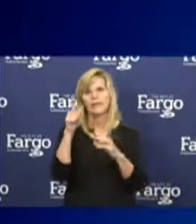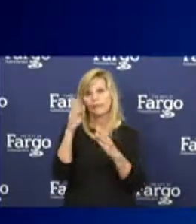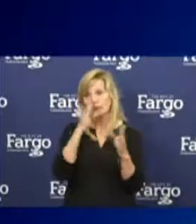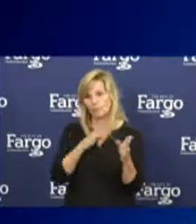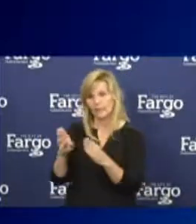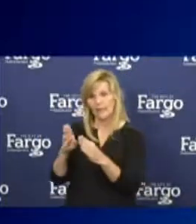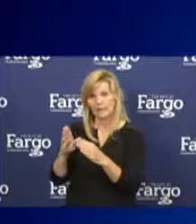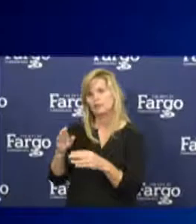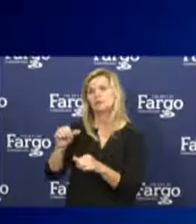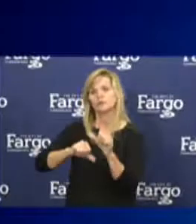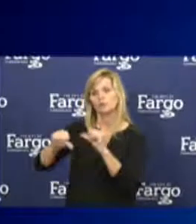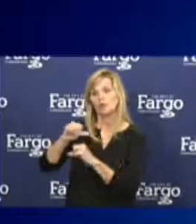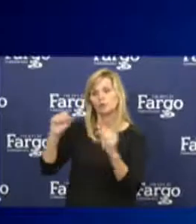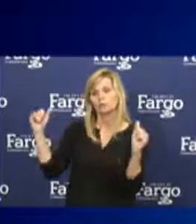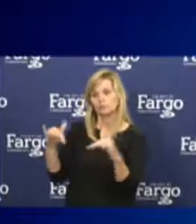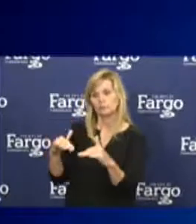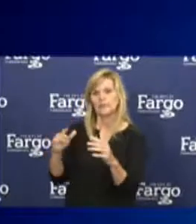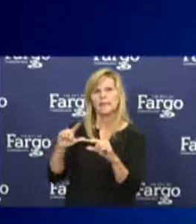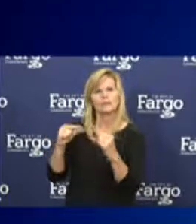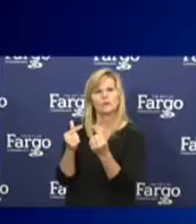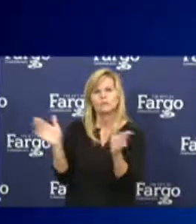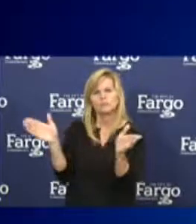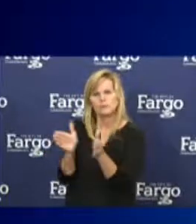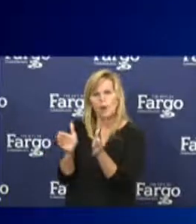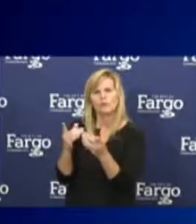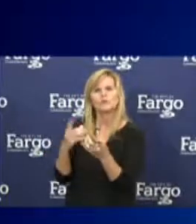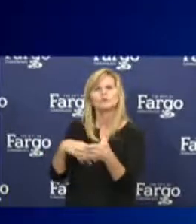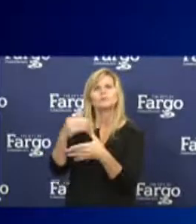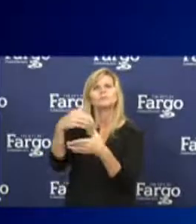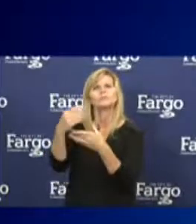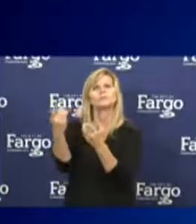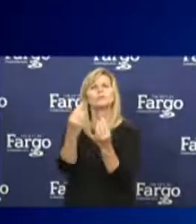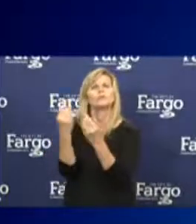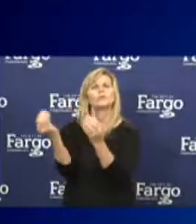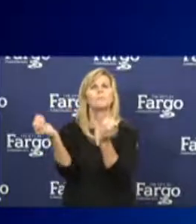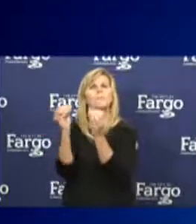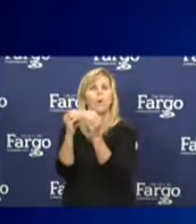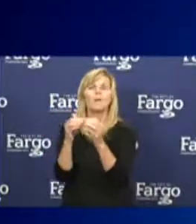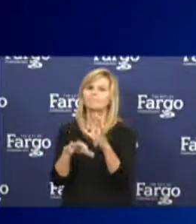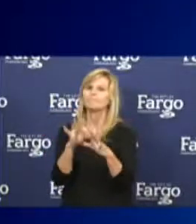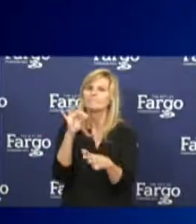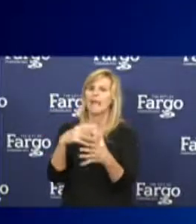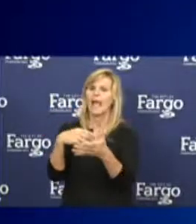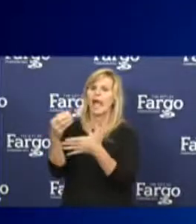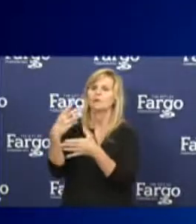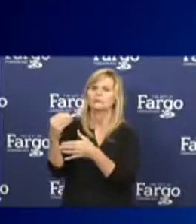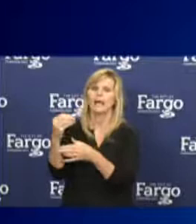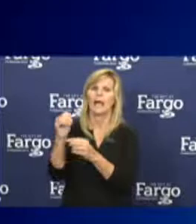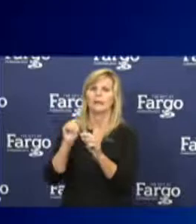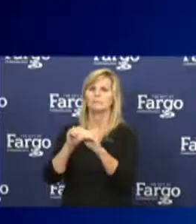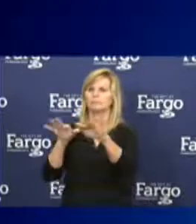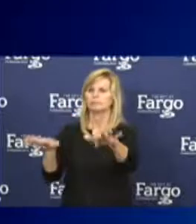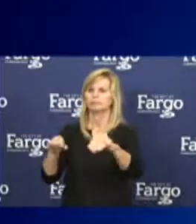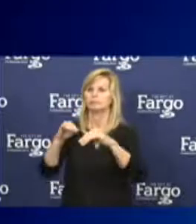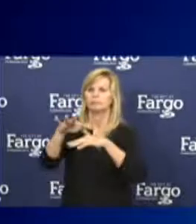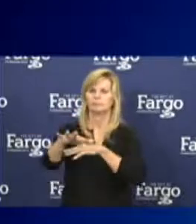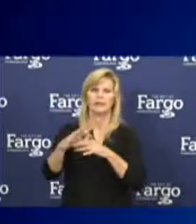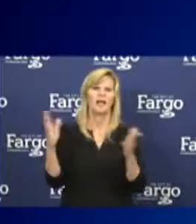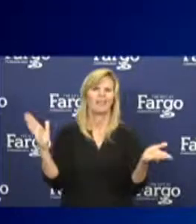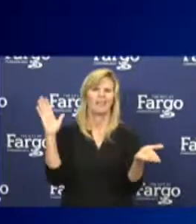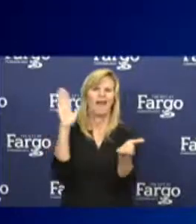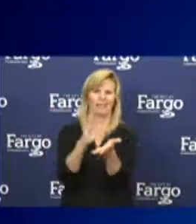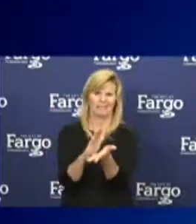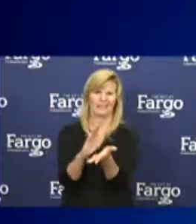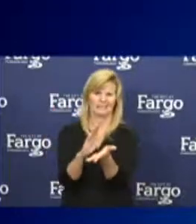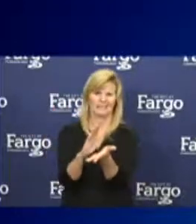functions, keep the groups small and do as much as possible outside. We have very good evidence that outside transmissions are much, much less common